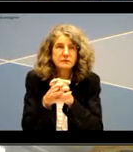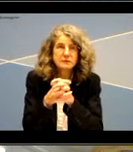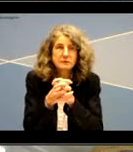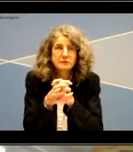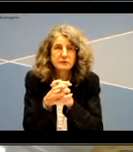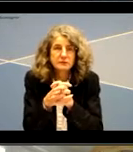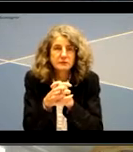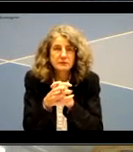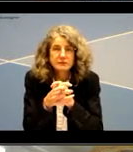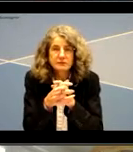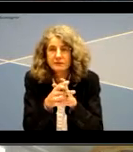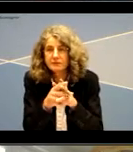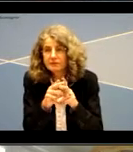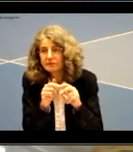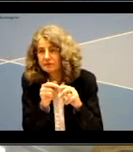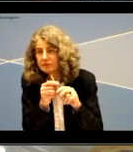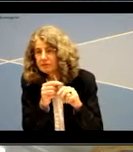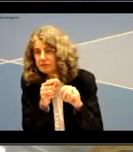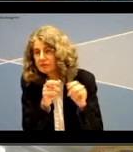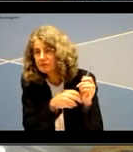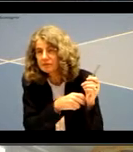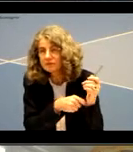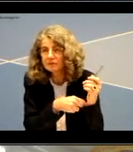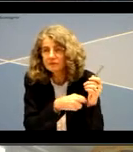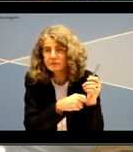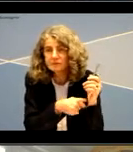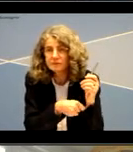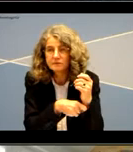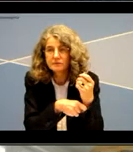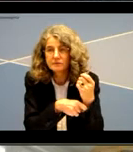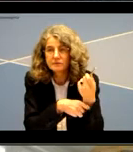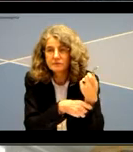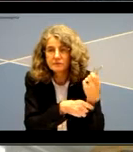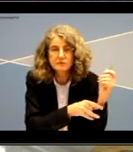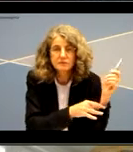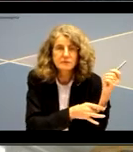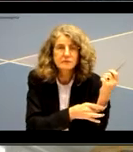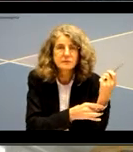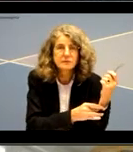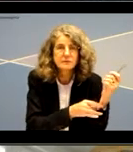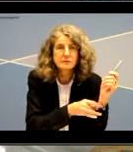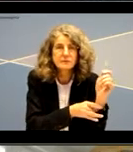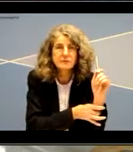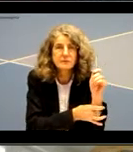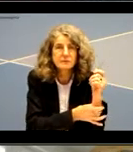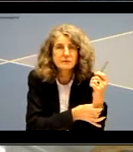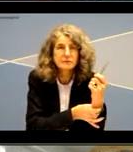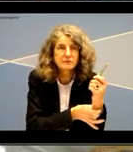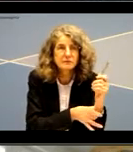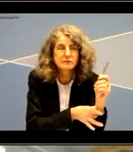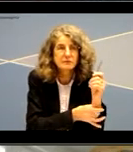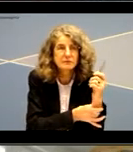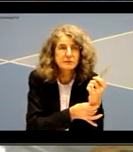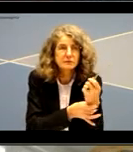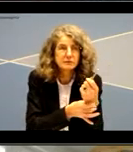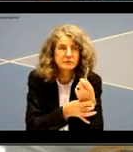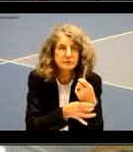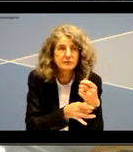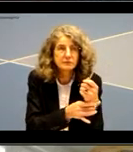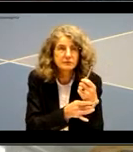How much time do I have, Natalie? Because I know that we are out of time and I don't want to push too far. I'd say we